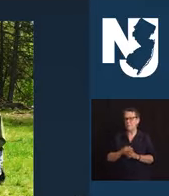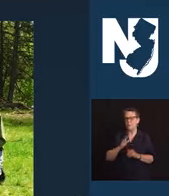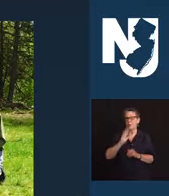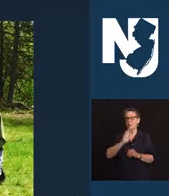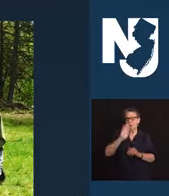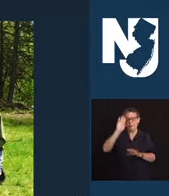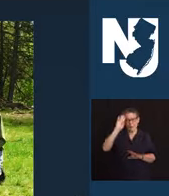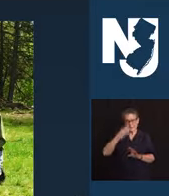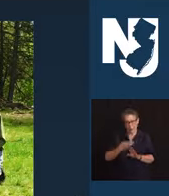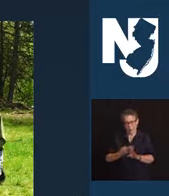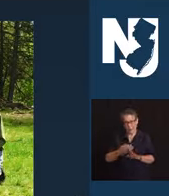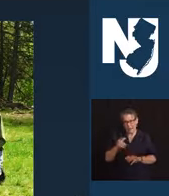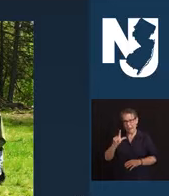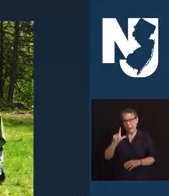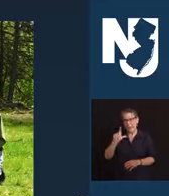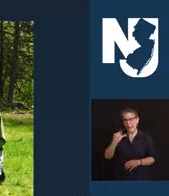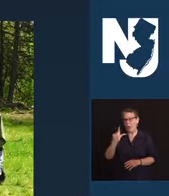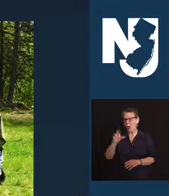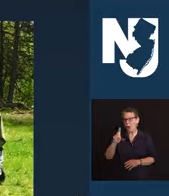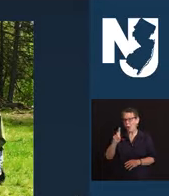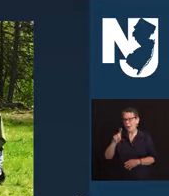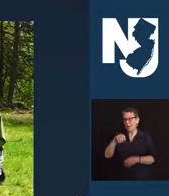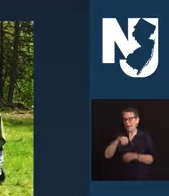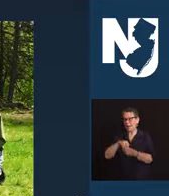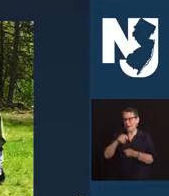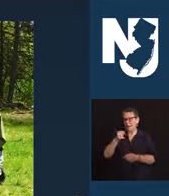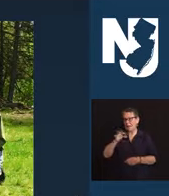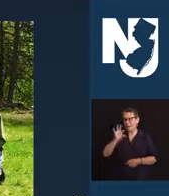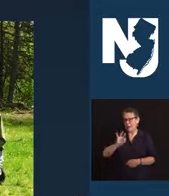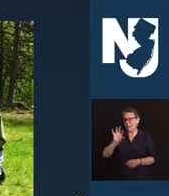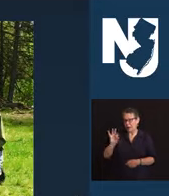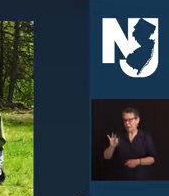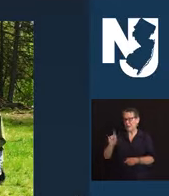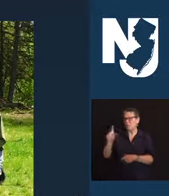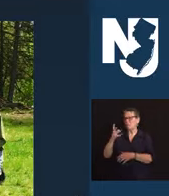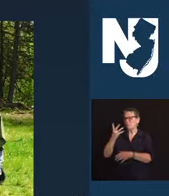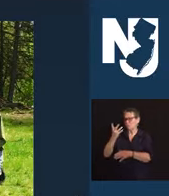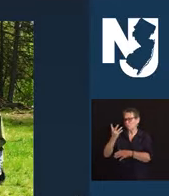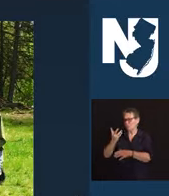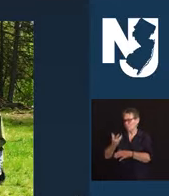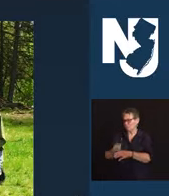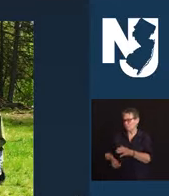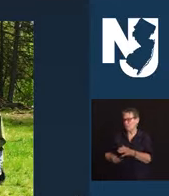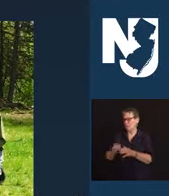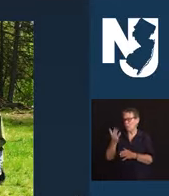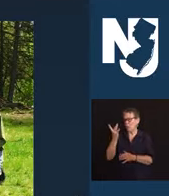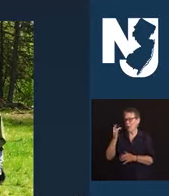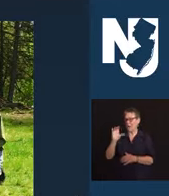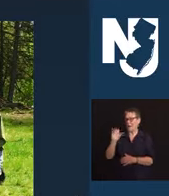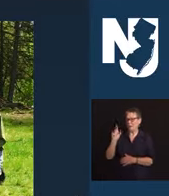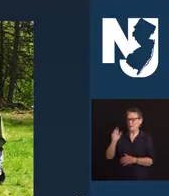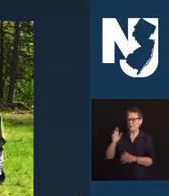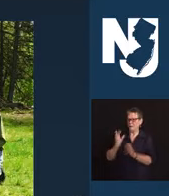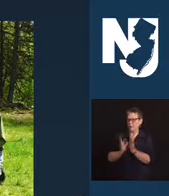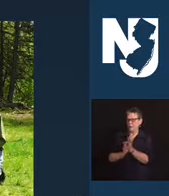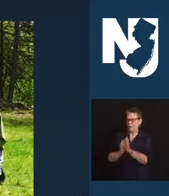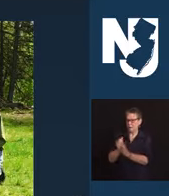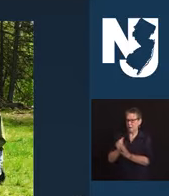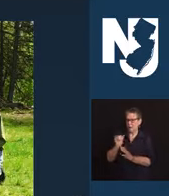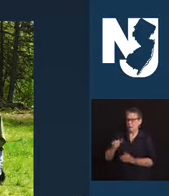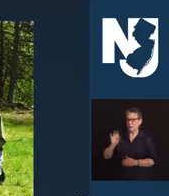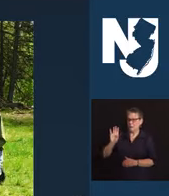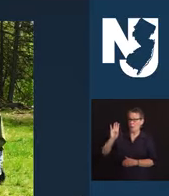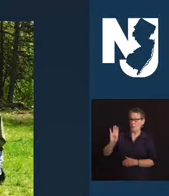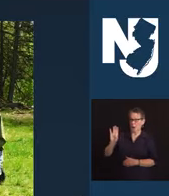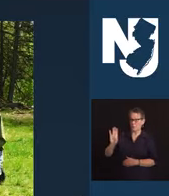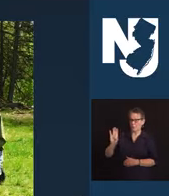died after a battle with cancer in 1999. And for anyone traveling through Boston, which is the city I was born in, that